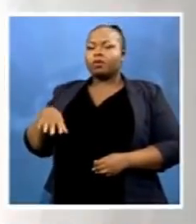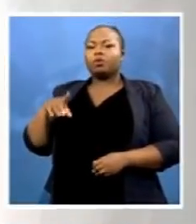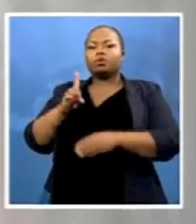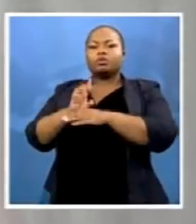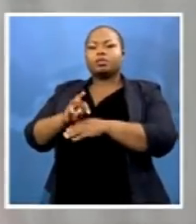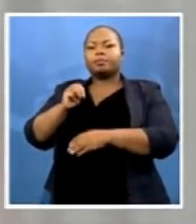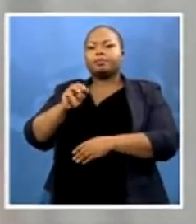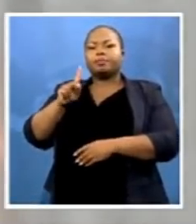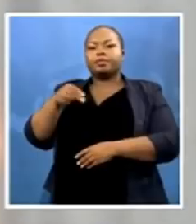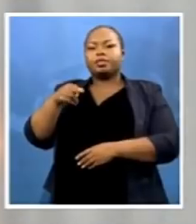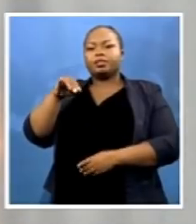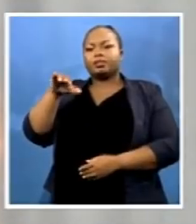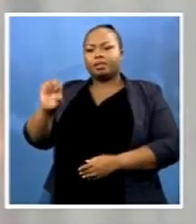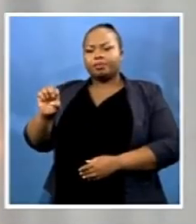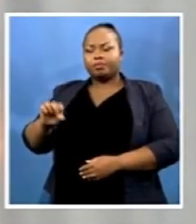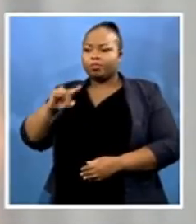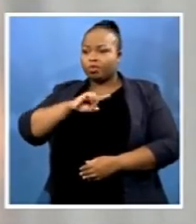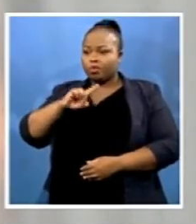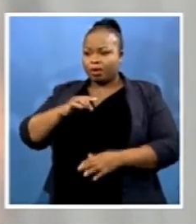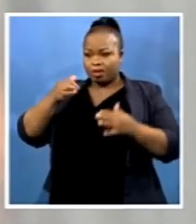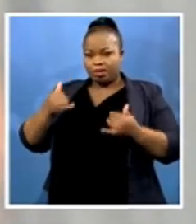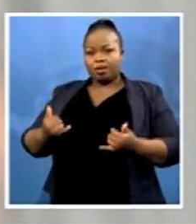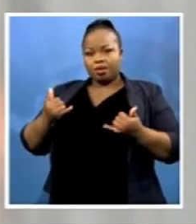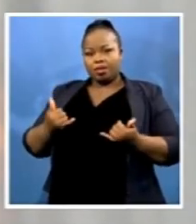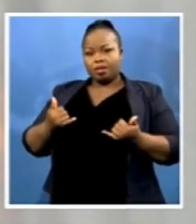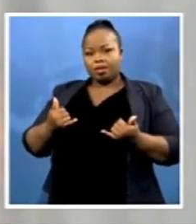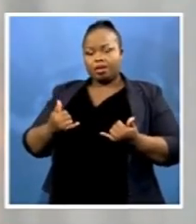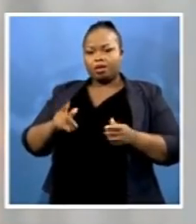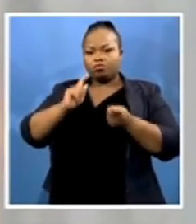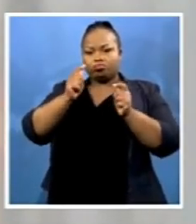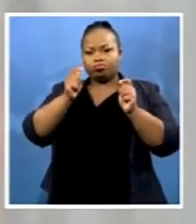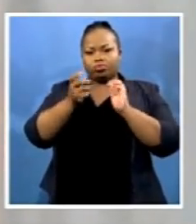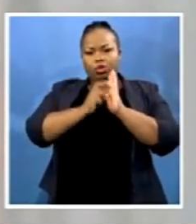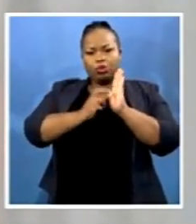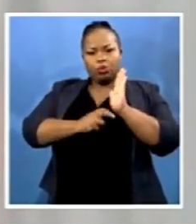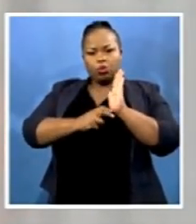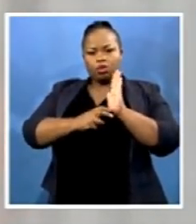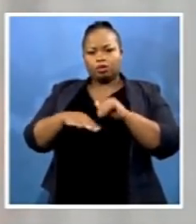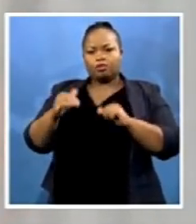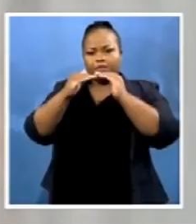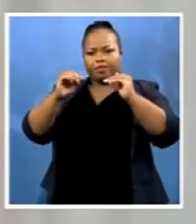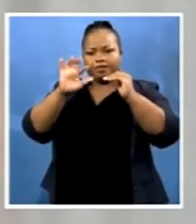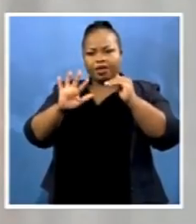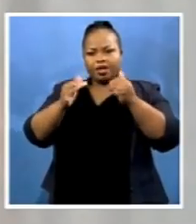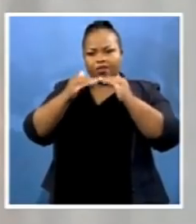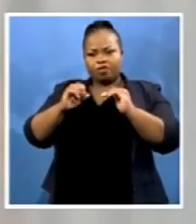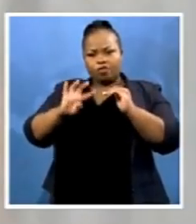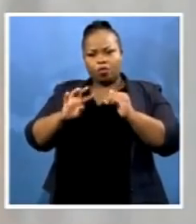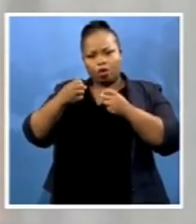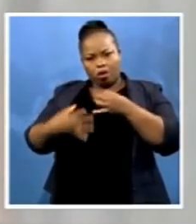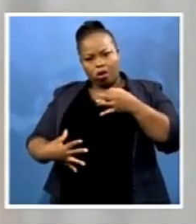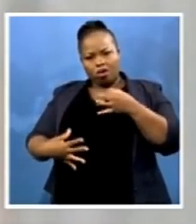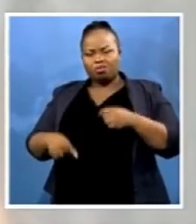are easing the lockdown in phases, what is your metric of measurement to